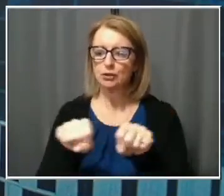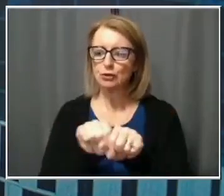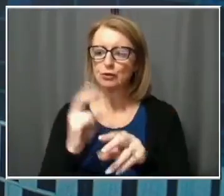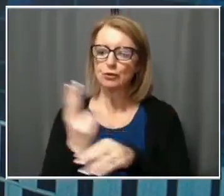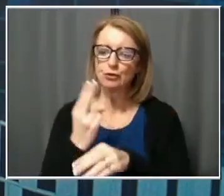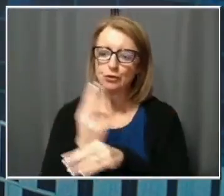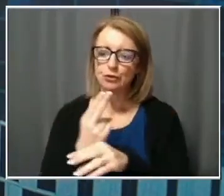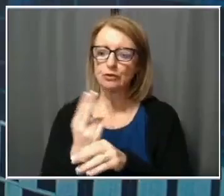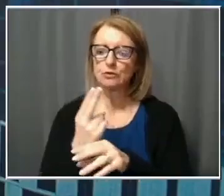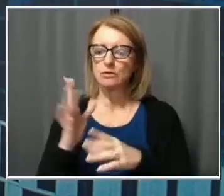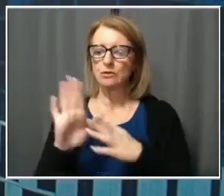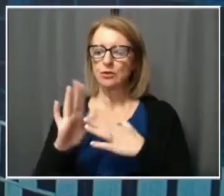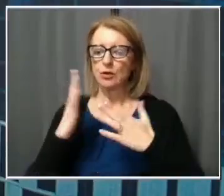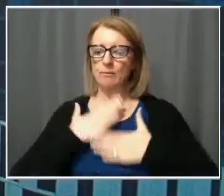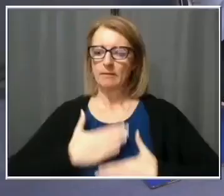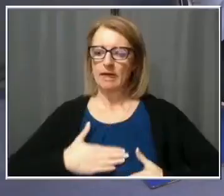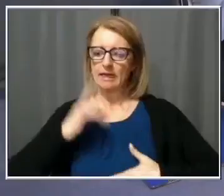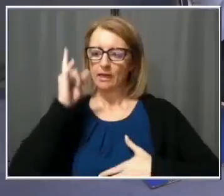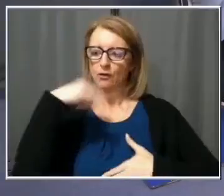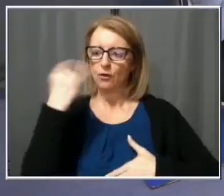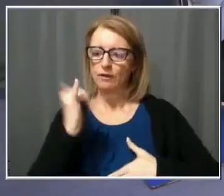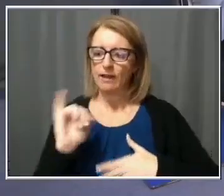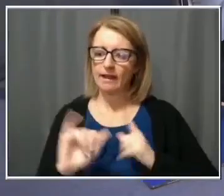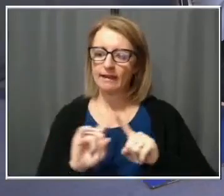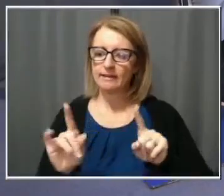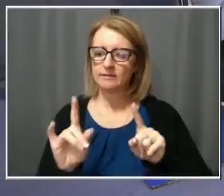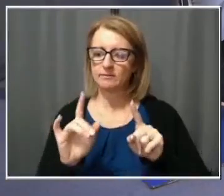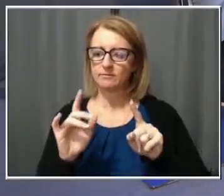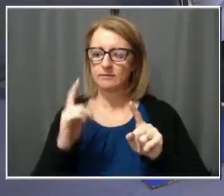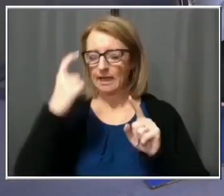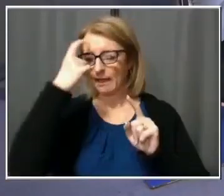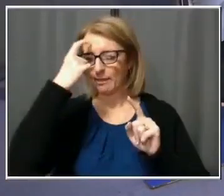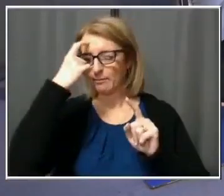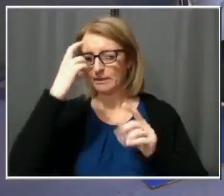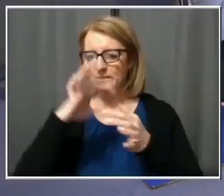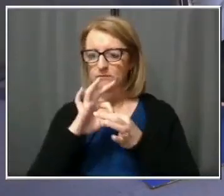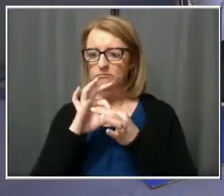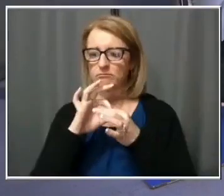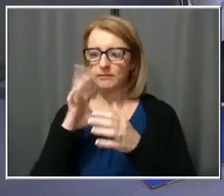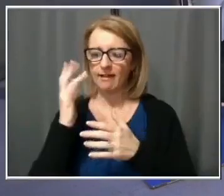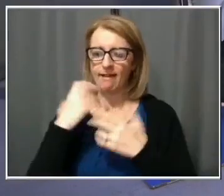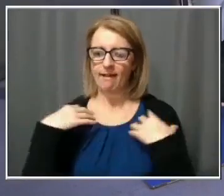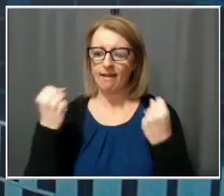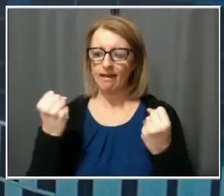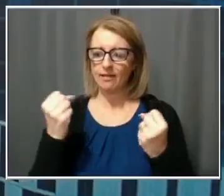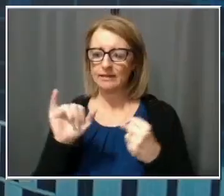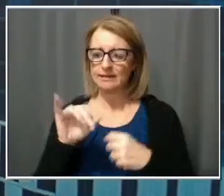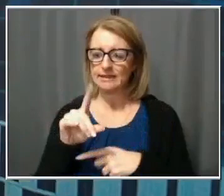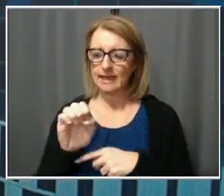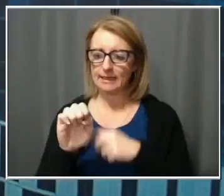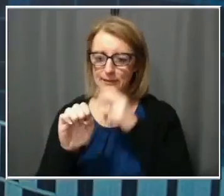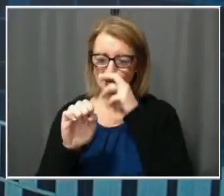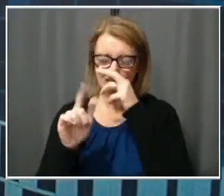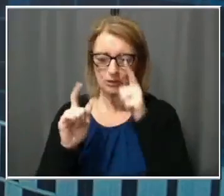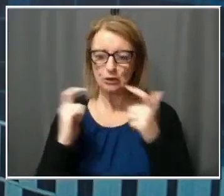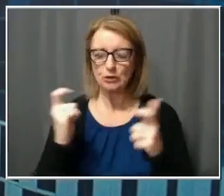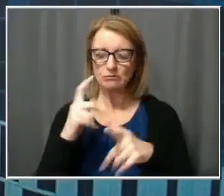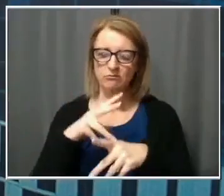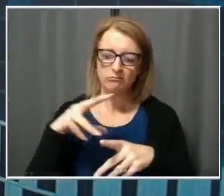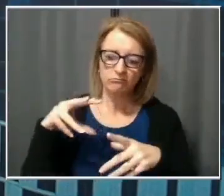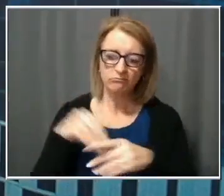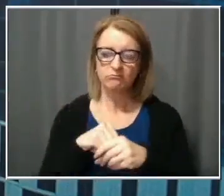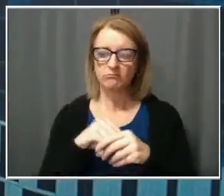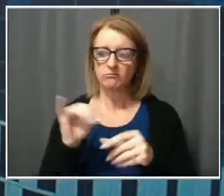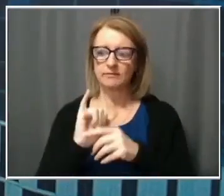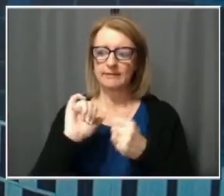your anatomy look like? And the one thing you can't see is the mental health side. And the mental health side. And so that's a huge component too, in trying to figure out, well, how did